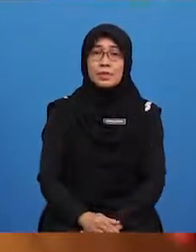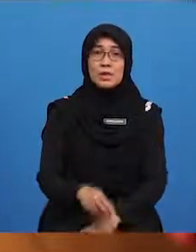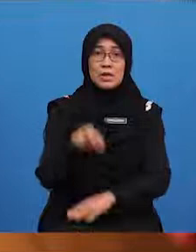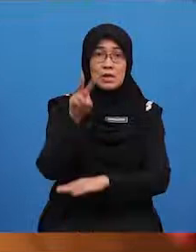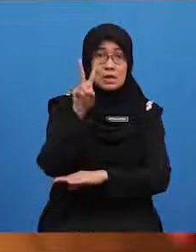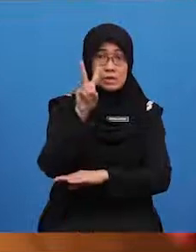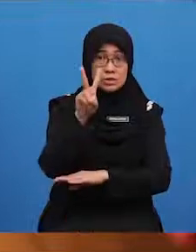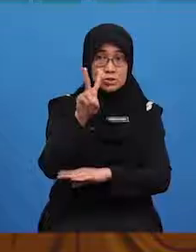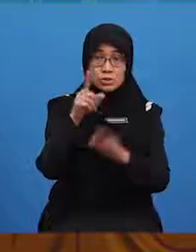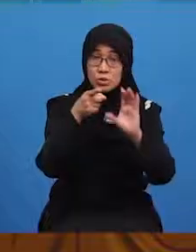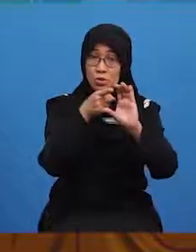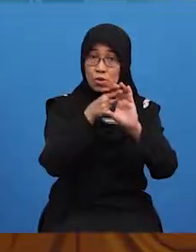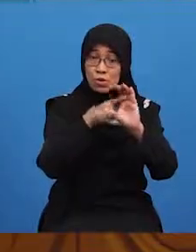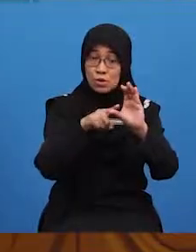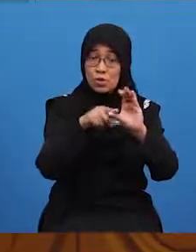example.